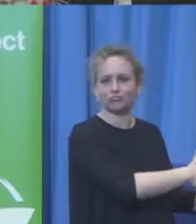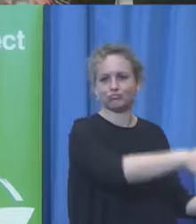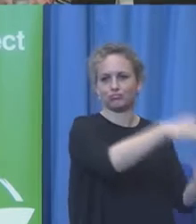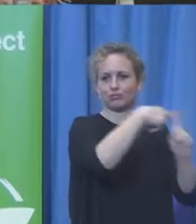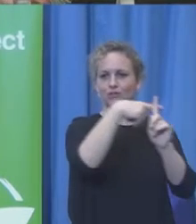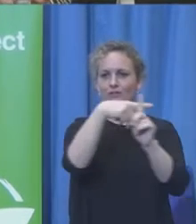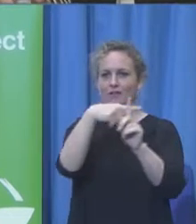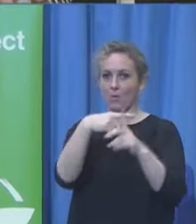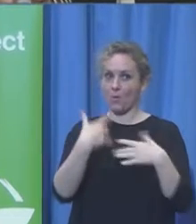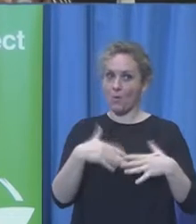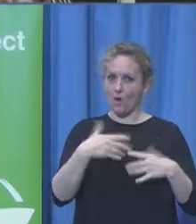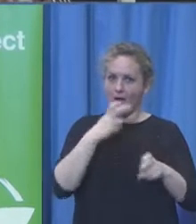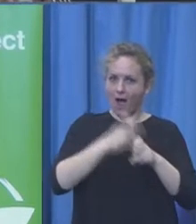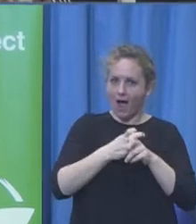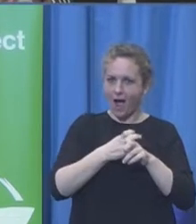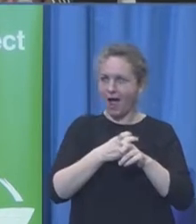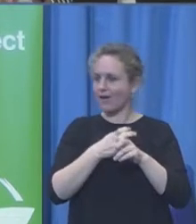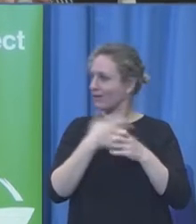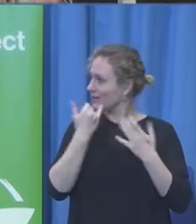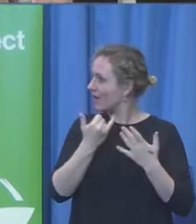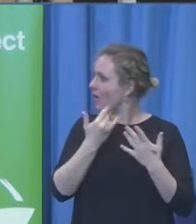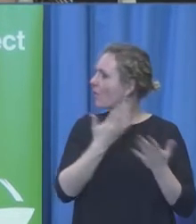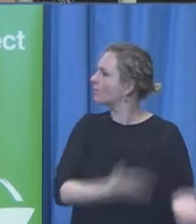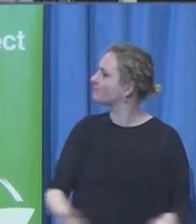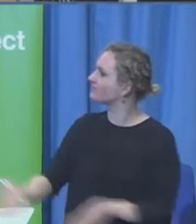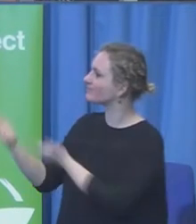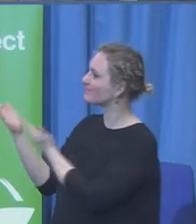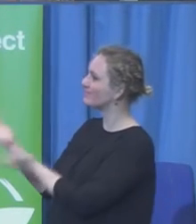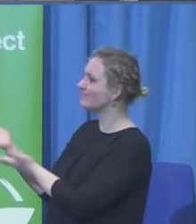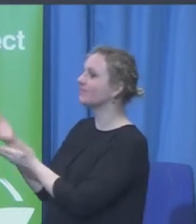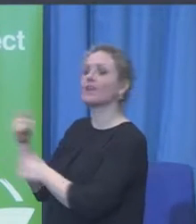Huaining. Huaining. It's a difficult name. Sorry.